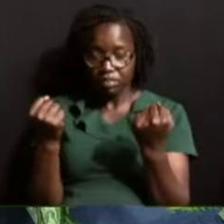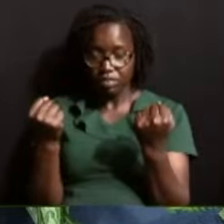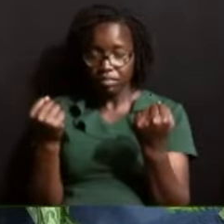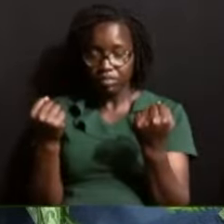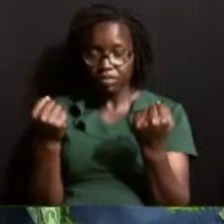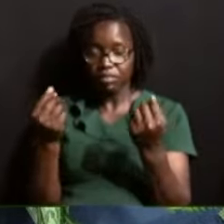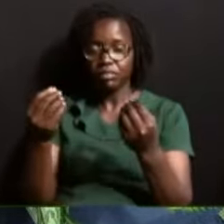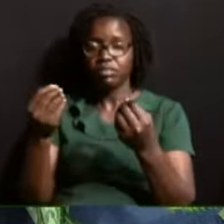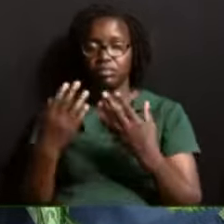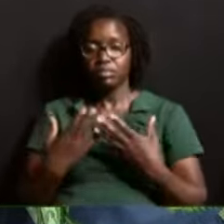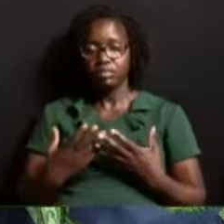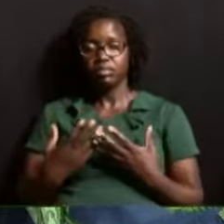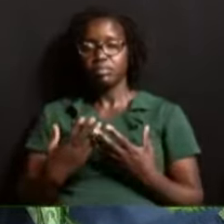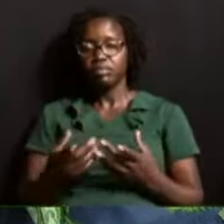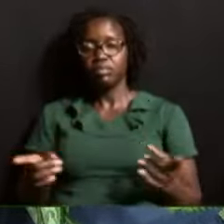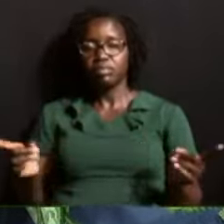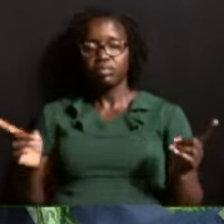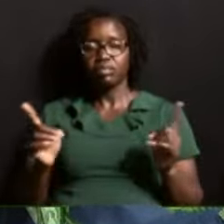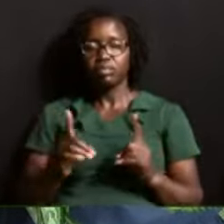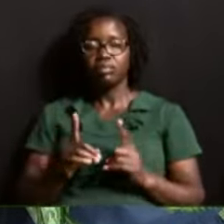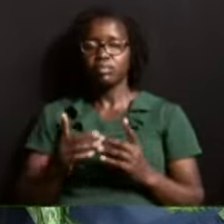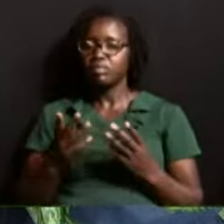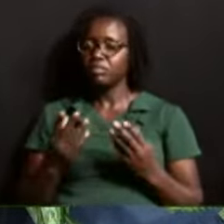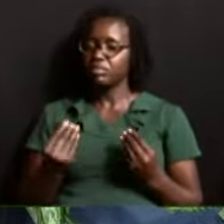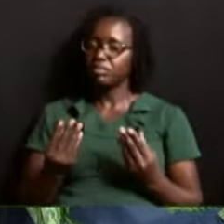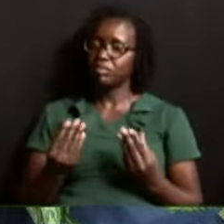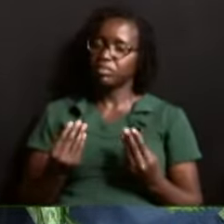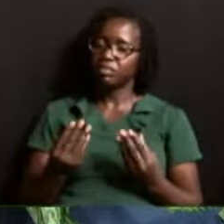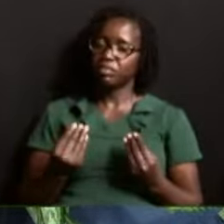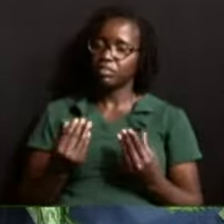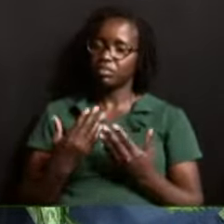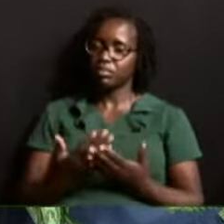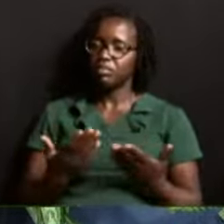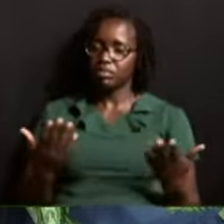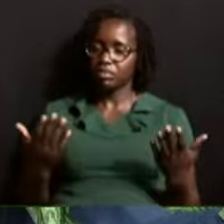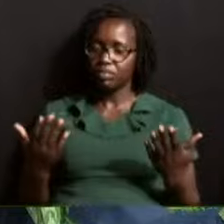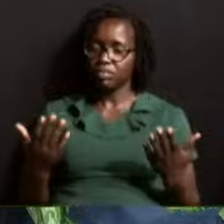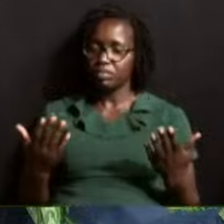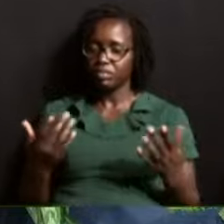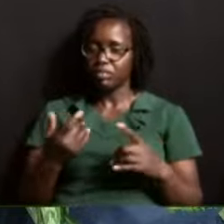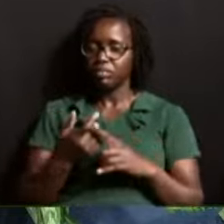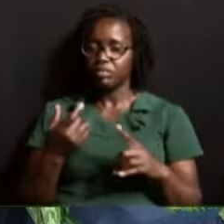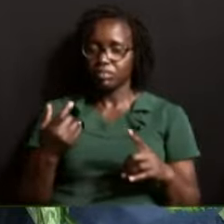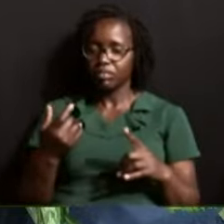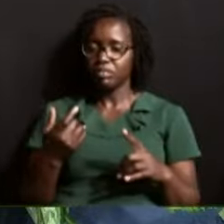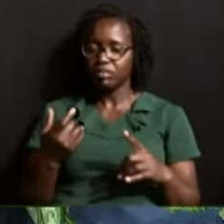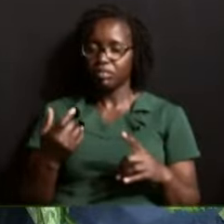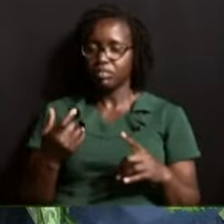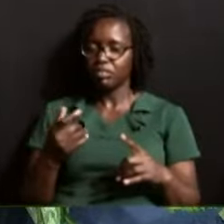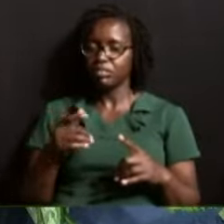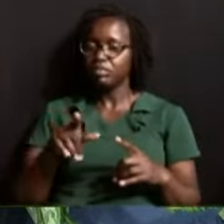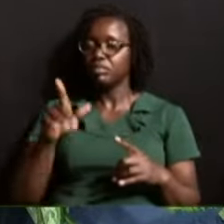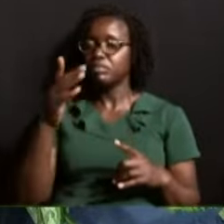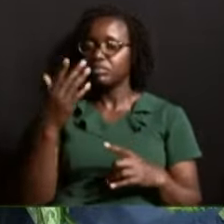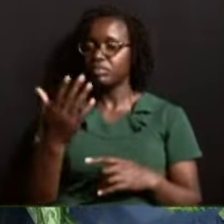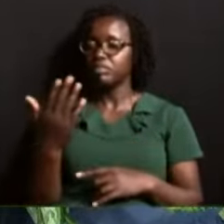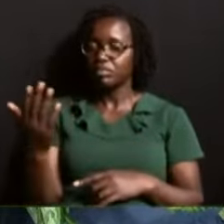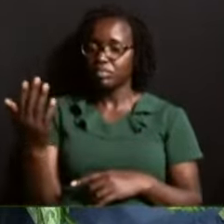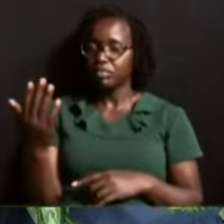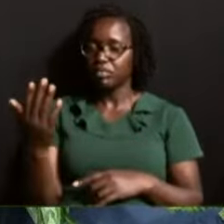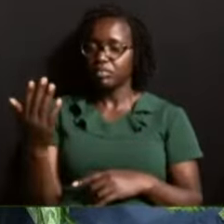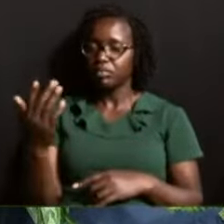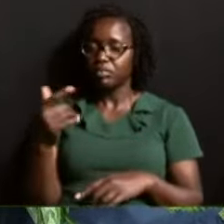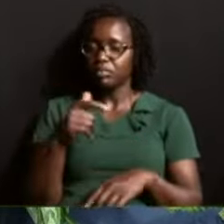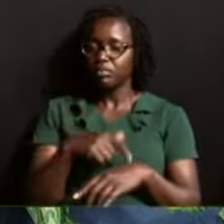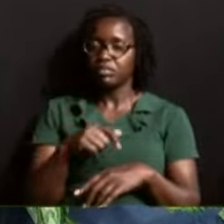us a simple thing from your hand when we